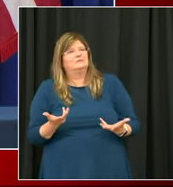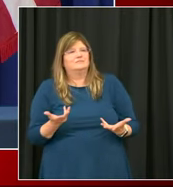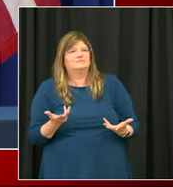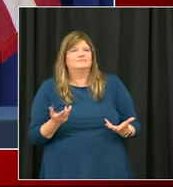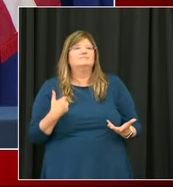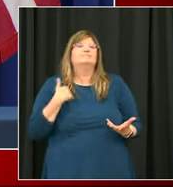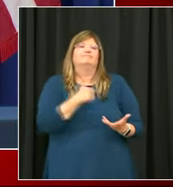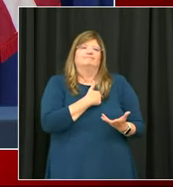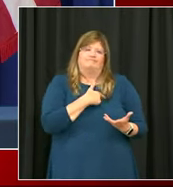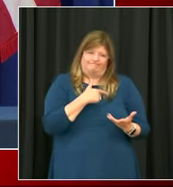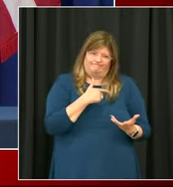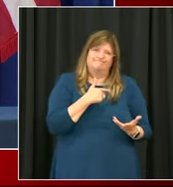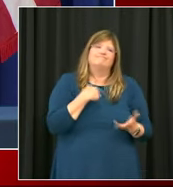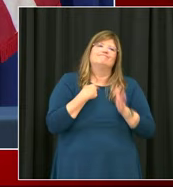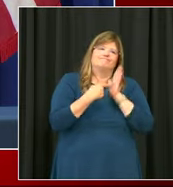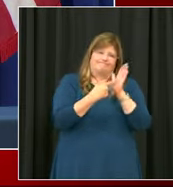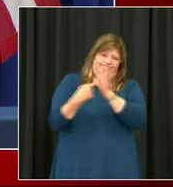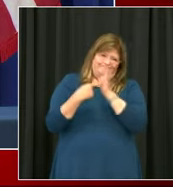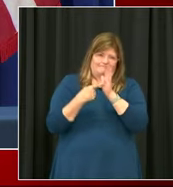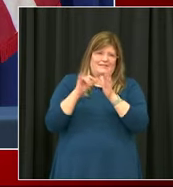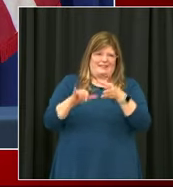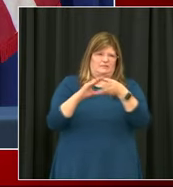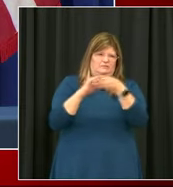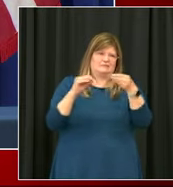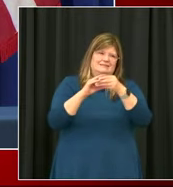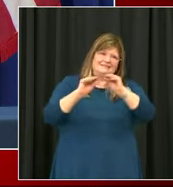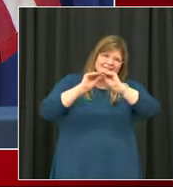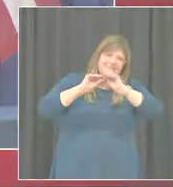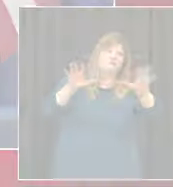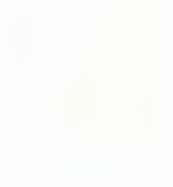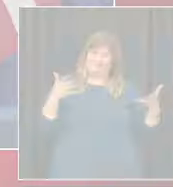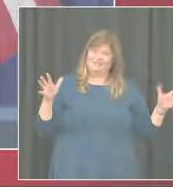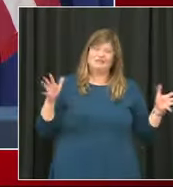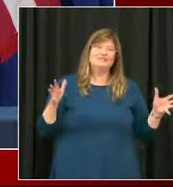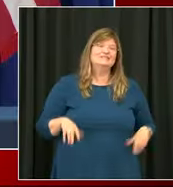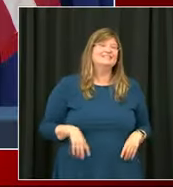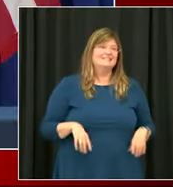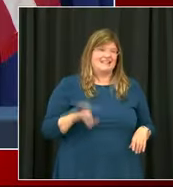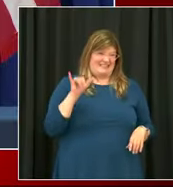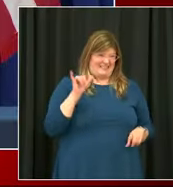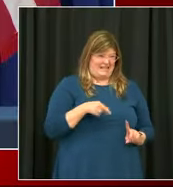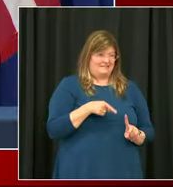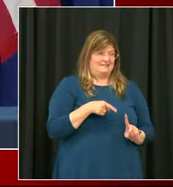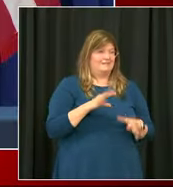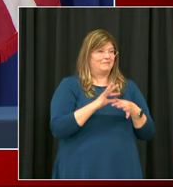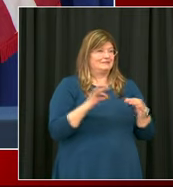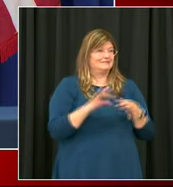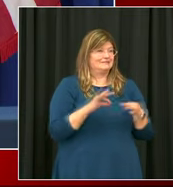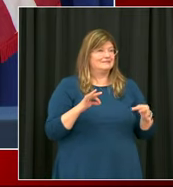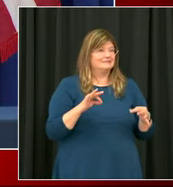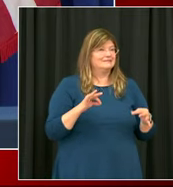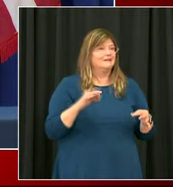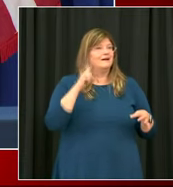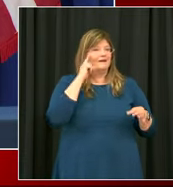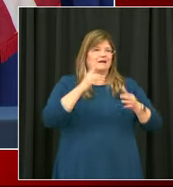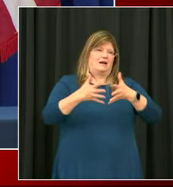message loud and clear on a very important street in our city. And that message is to the American people